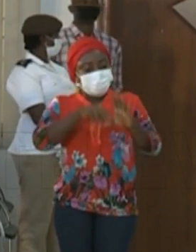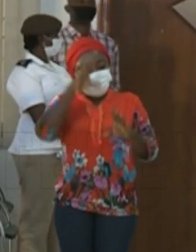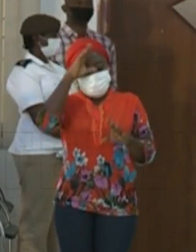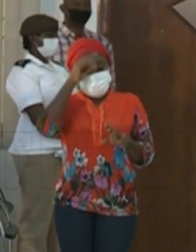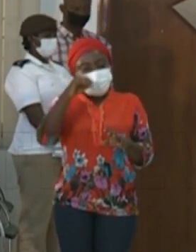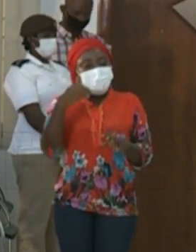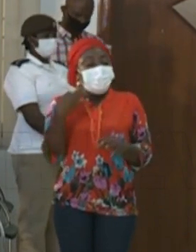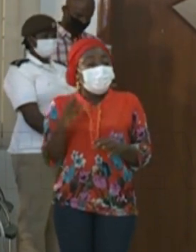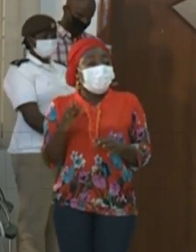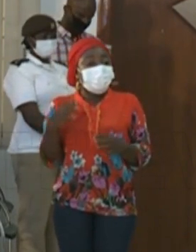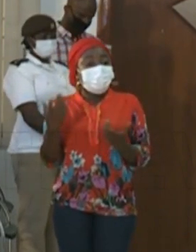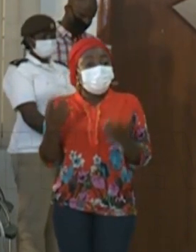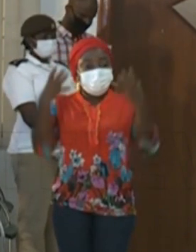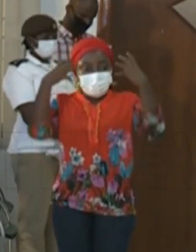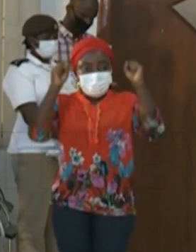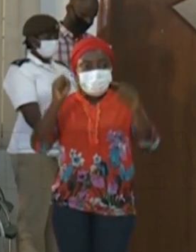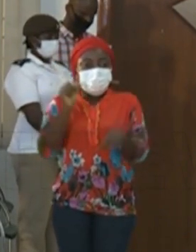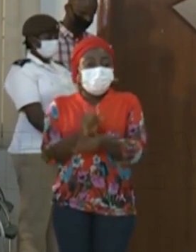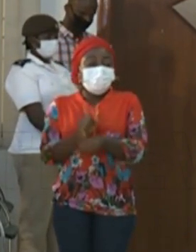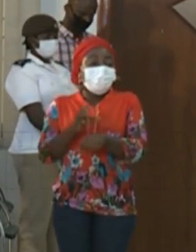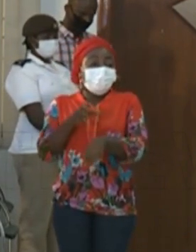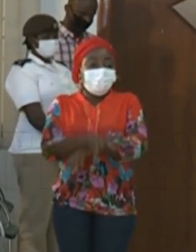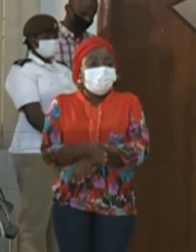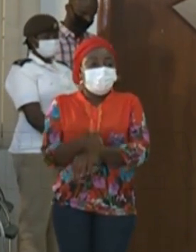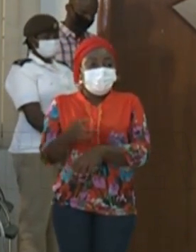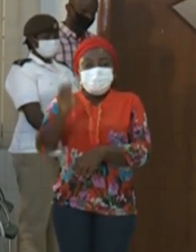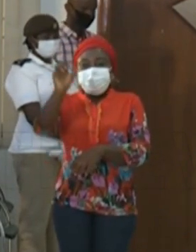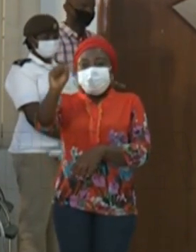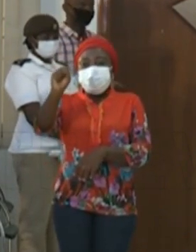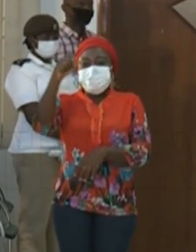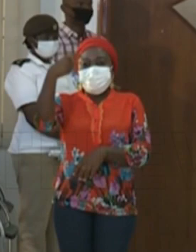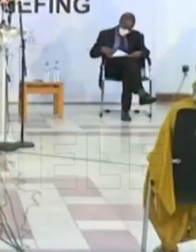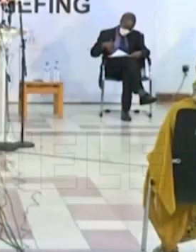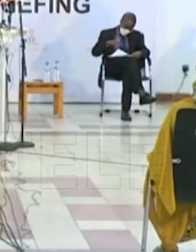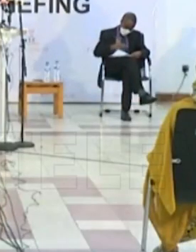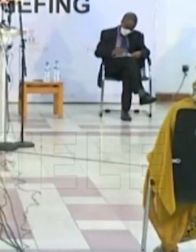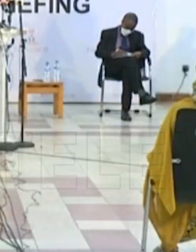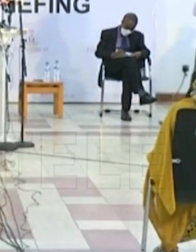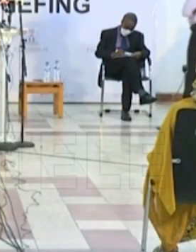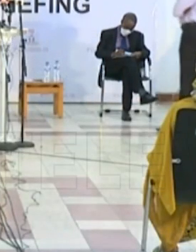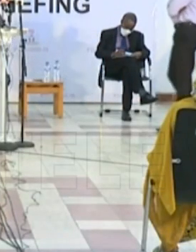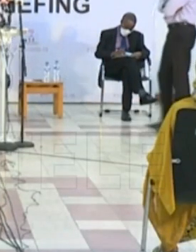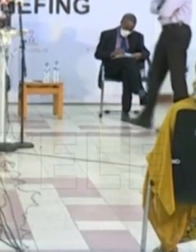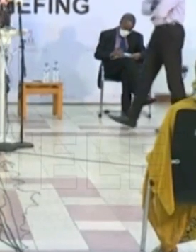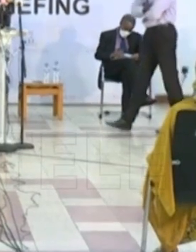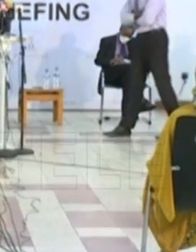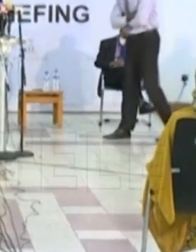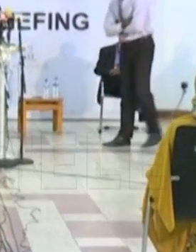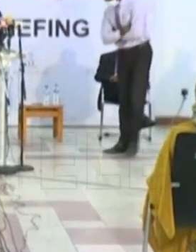the Presidential Task Force on COVID-19, the Secretary to Government of the Federation, Mr. Boss Mustafa, to make his remarks.